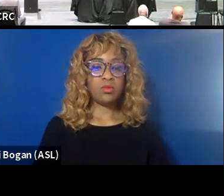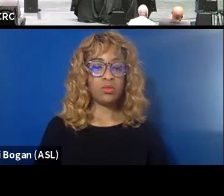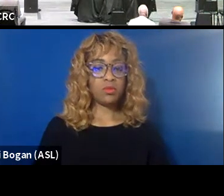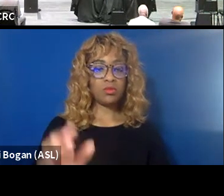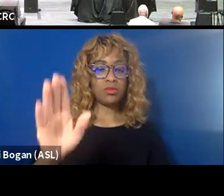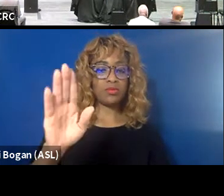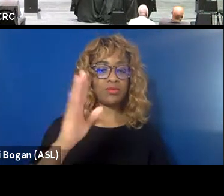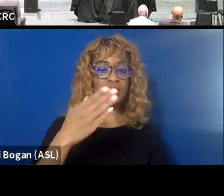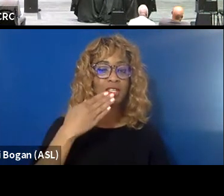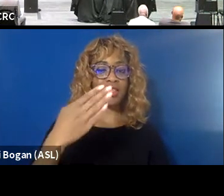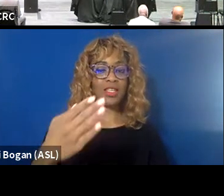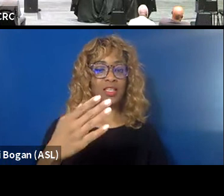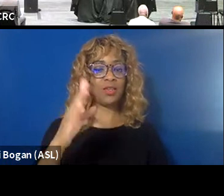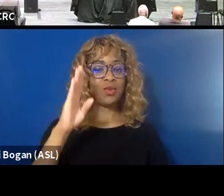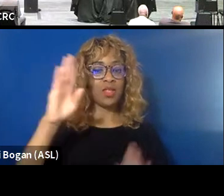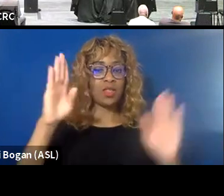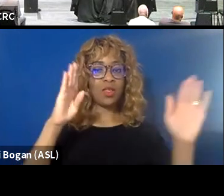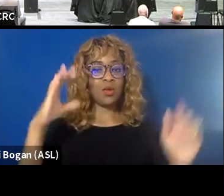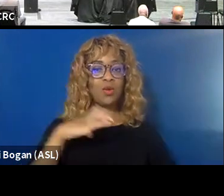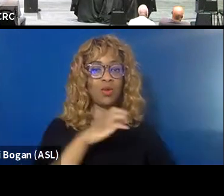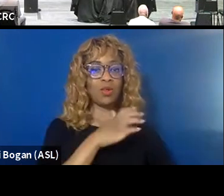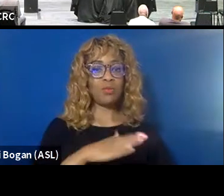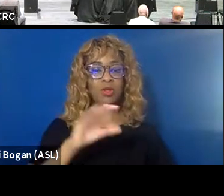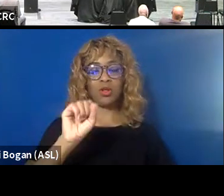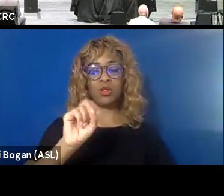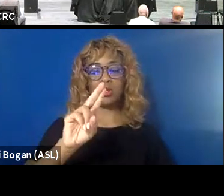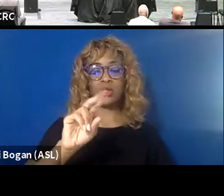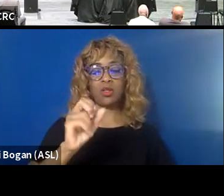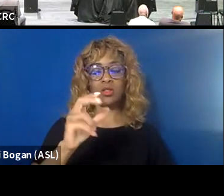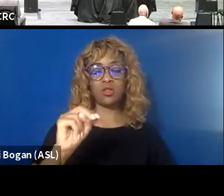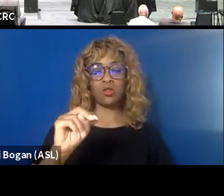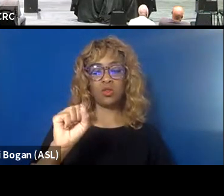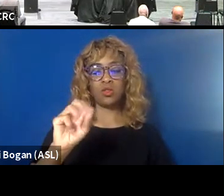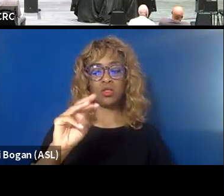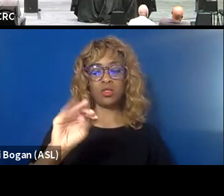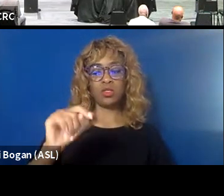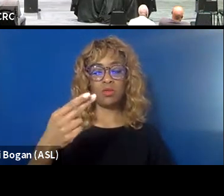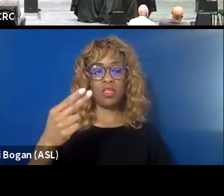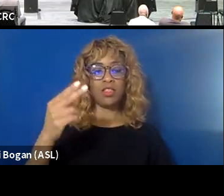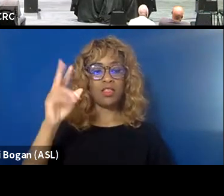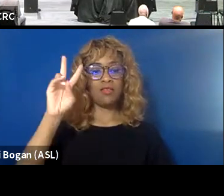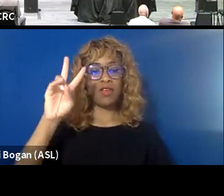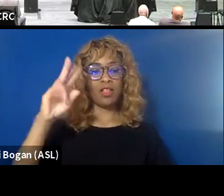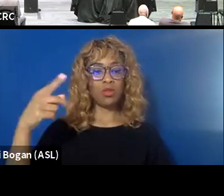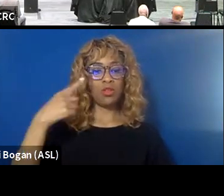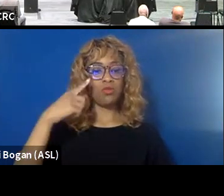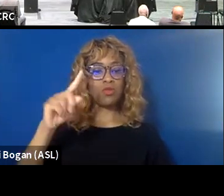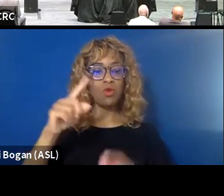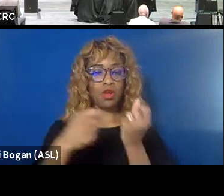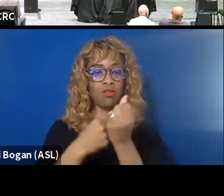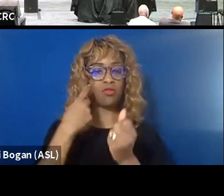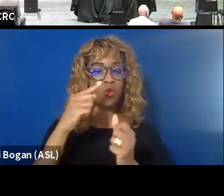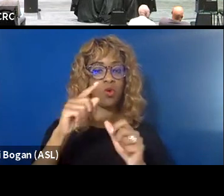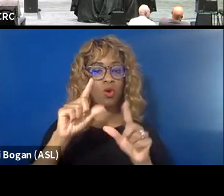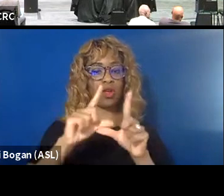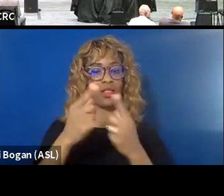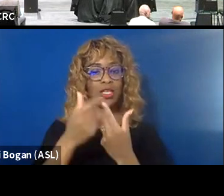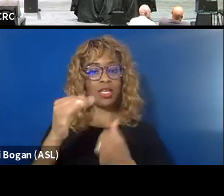Thank you and good evening, commissioners. I'm Susan Smith, Vice President for Advocacy for the League of Women Voters of